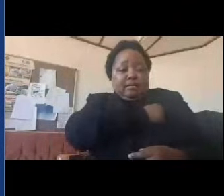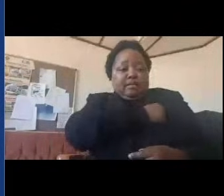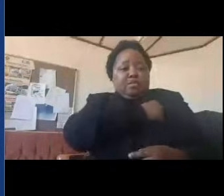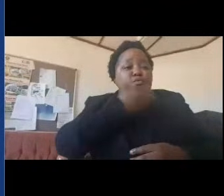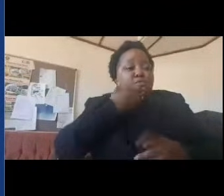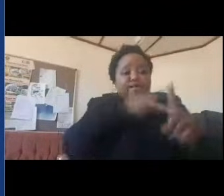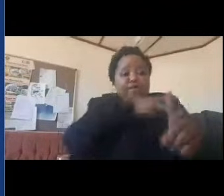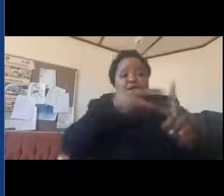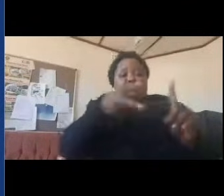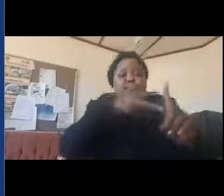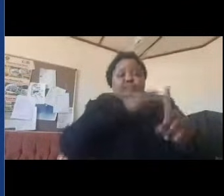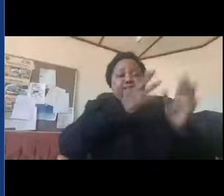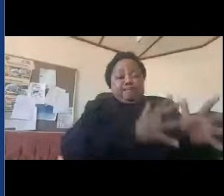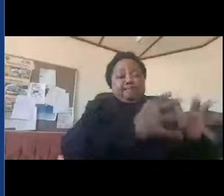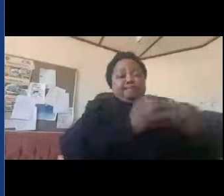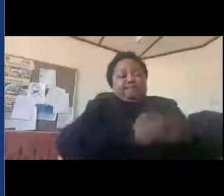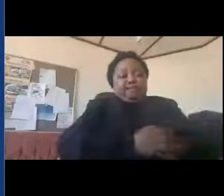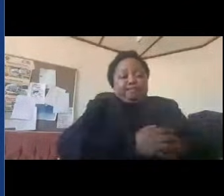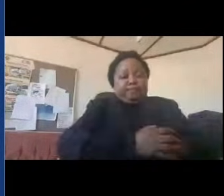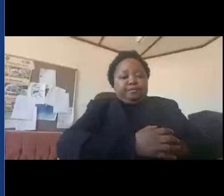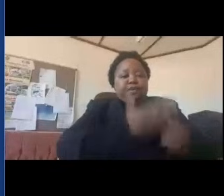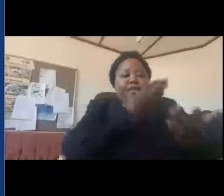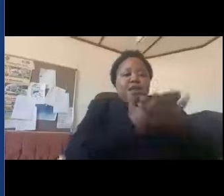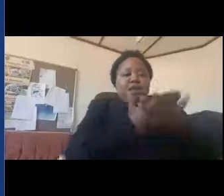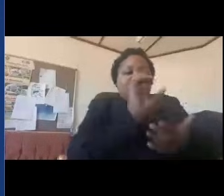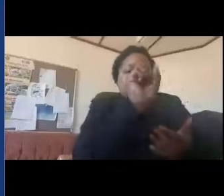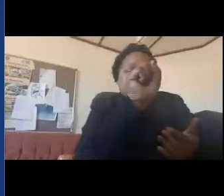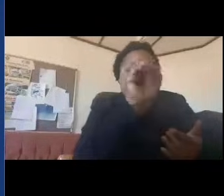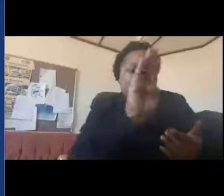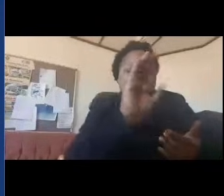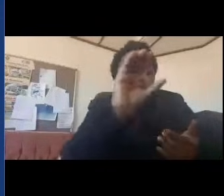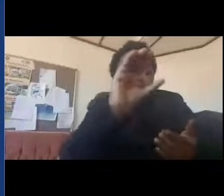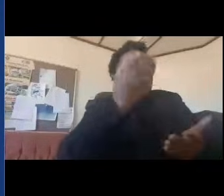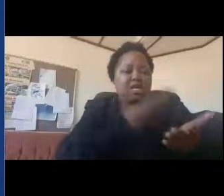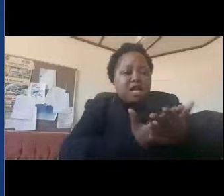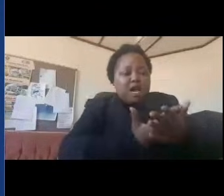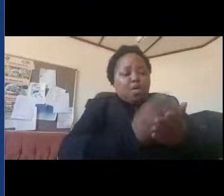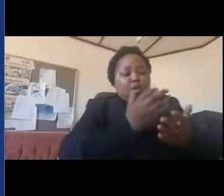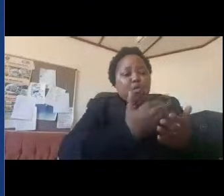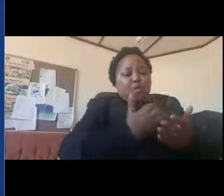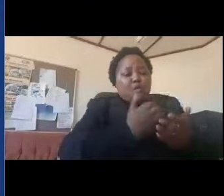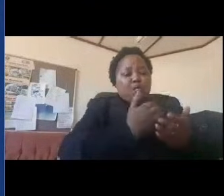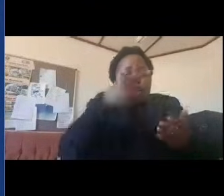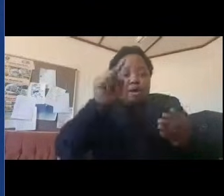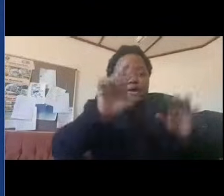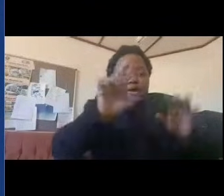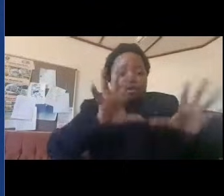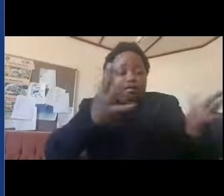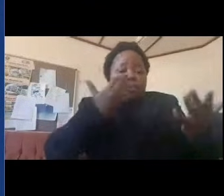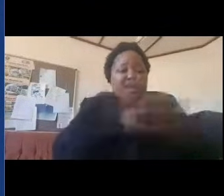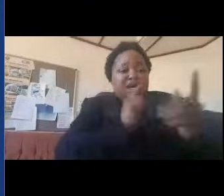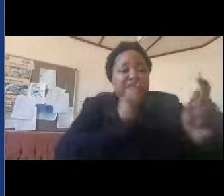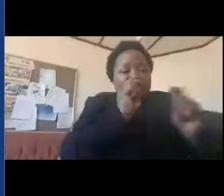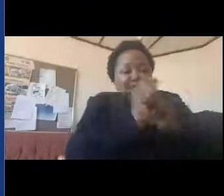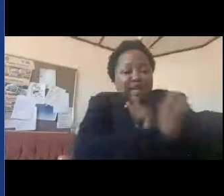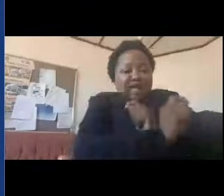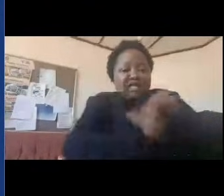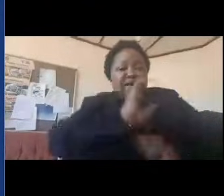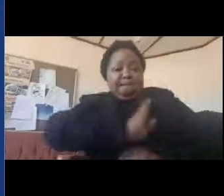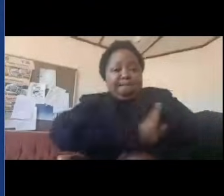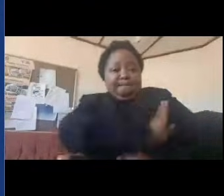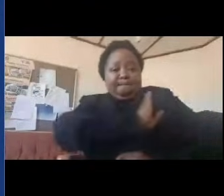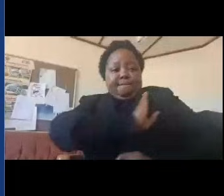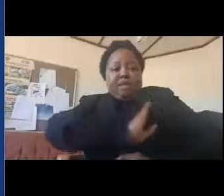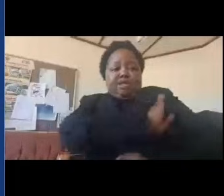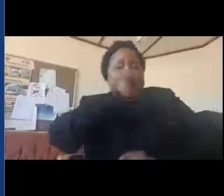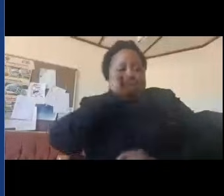How can SBC fix this? We must change the behavior of the gatekeepers. We don't just train them on